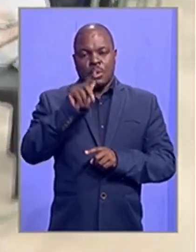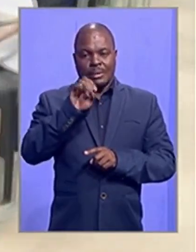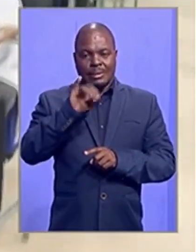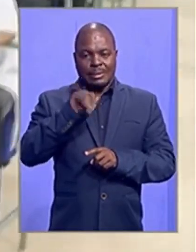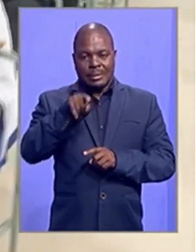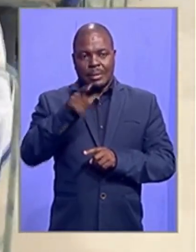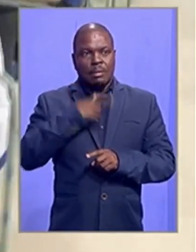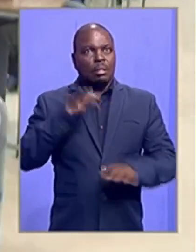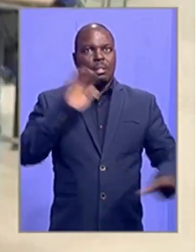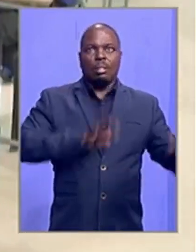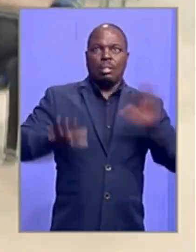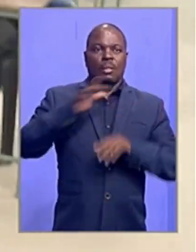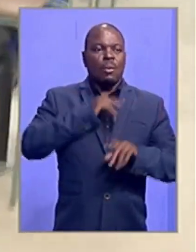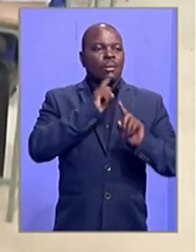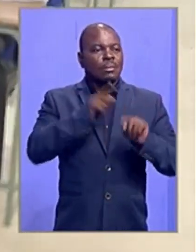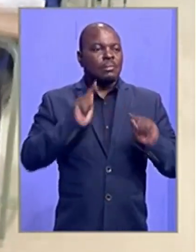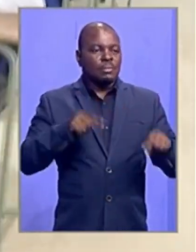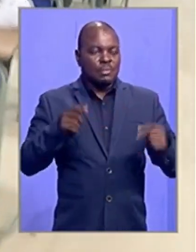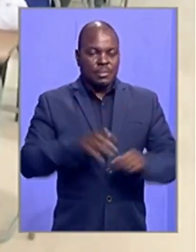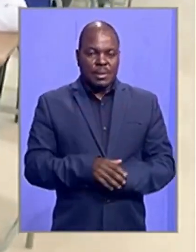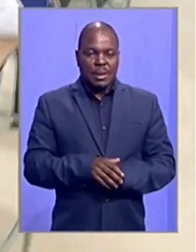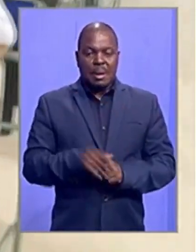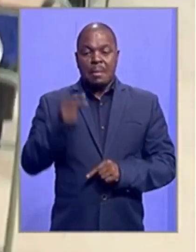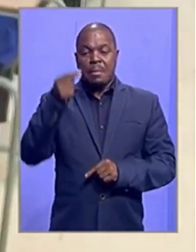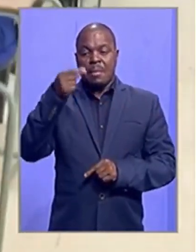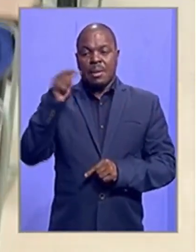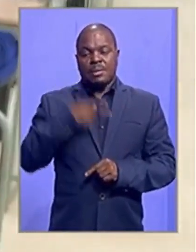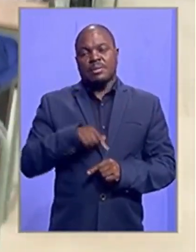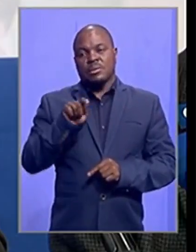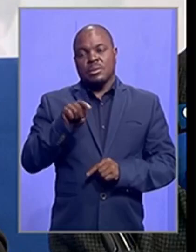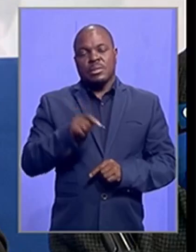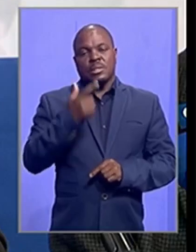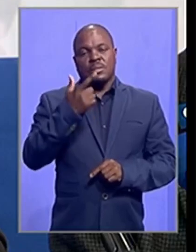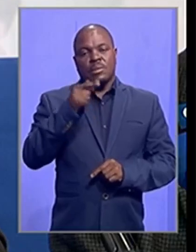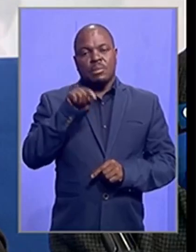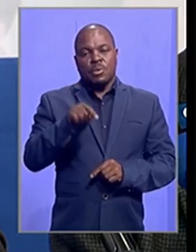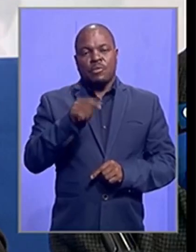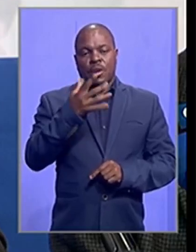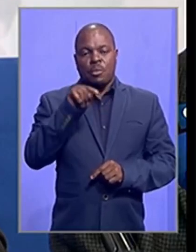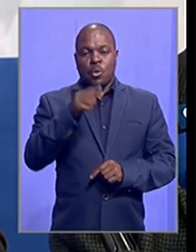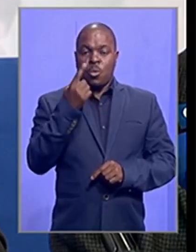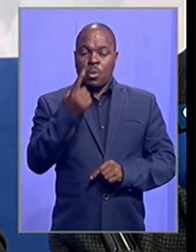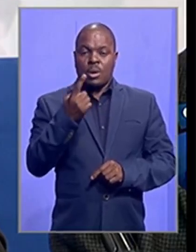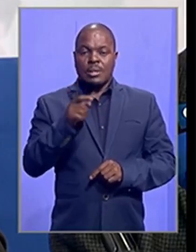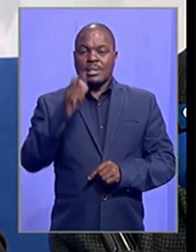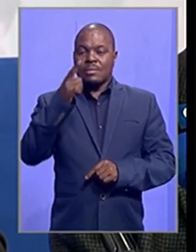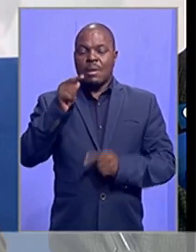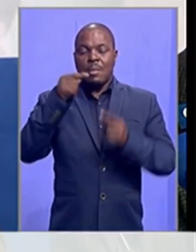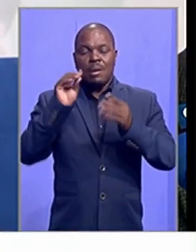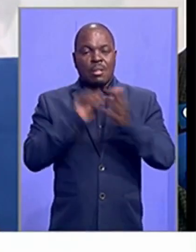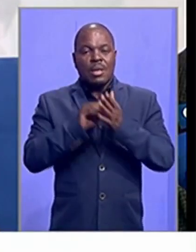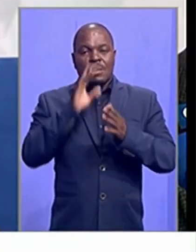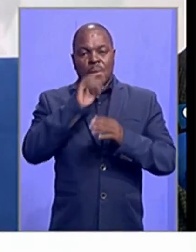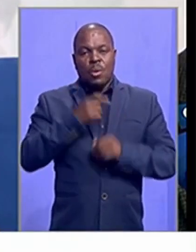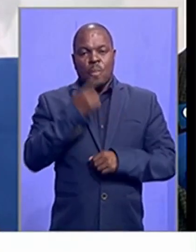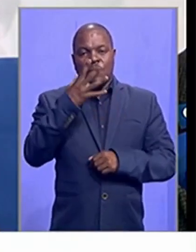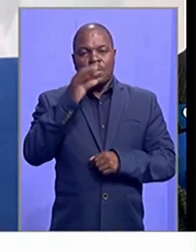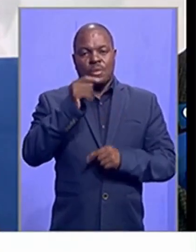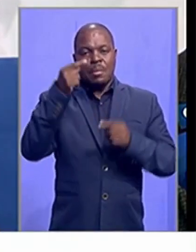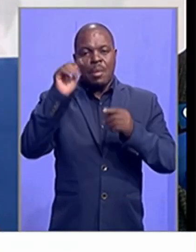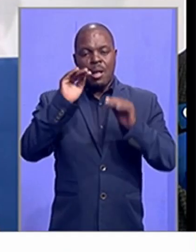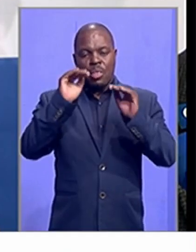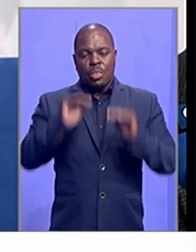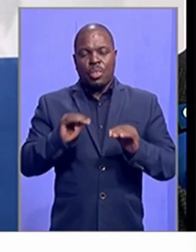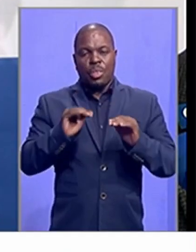reteletswe ke go e araba. No marks were allocated to question 5.1, 7 marks, thereby reducing the total of 150 marks